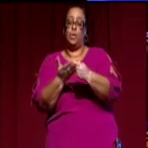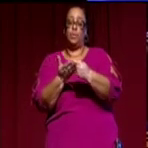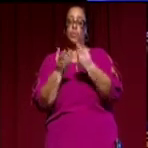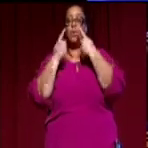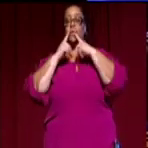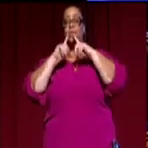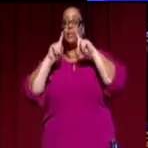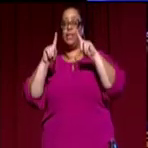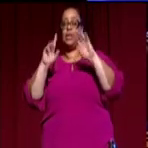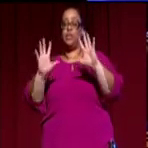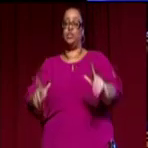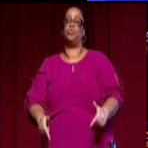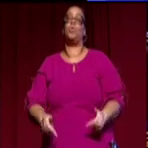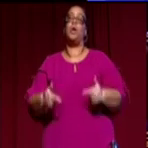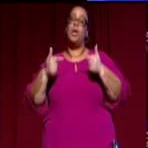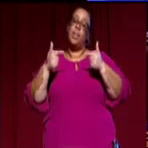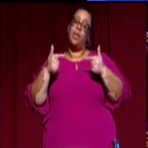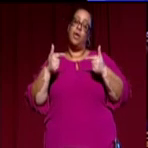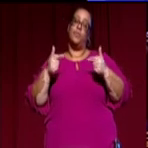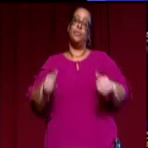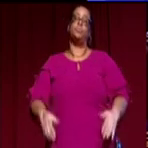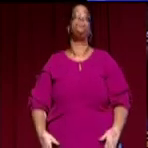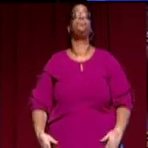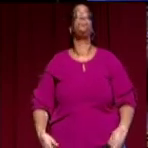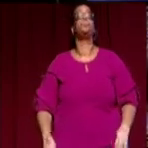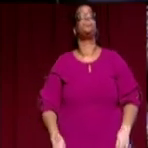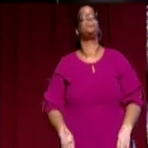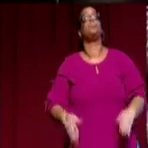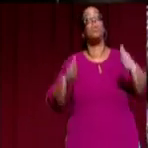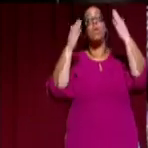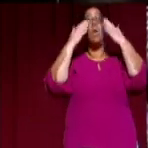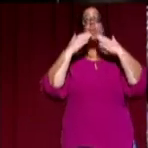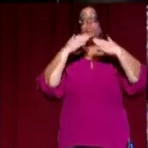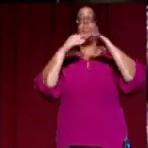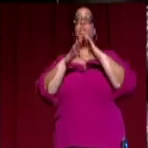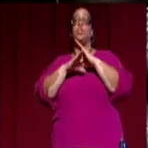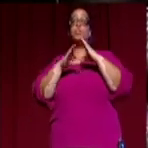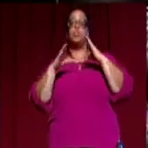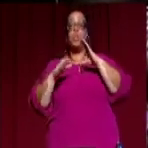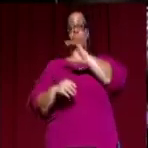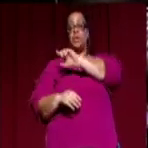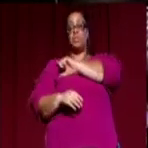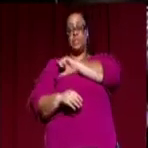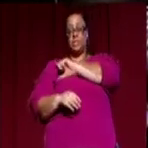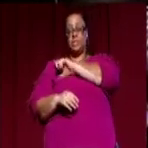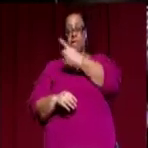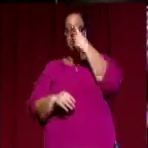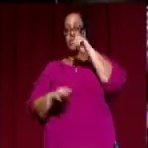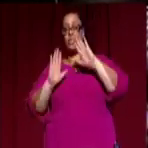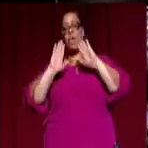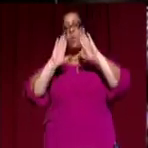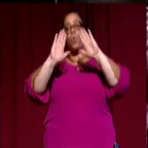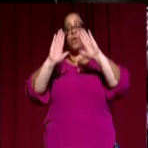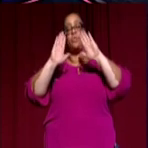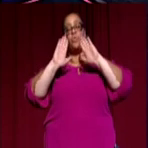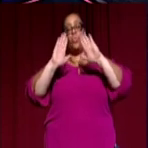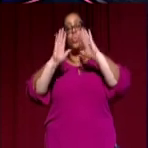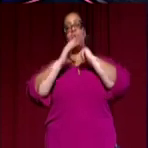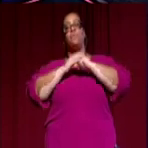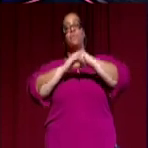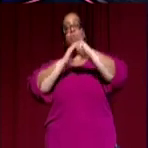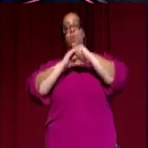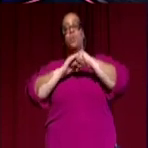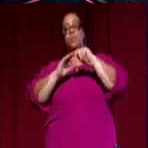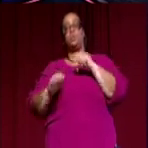are alive. Hallelujah. Well, thank you so much, Lachelle, for that. Wonderful, wonderful worship.